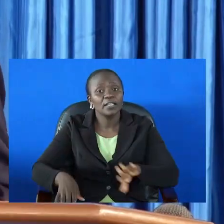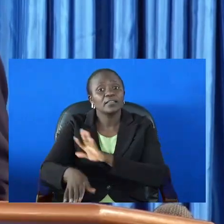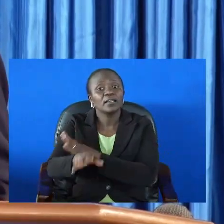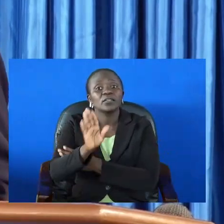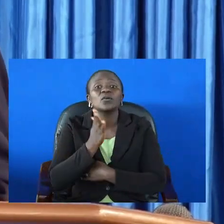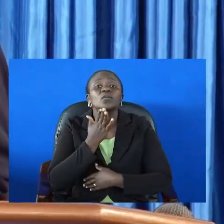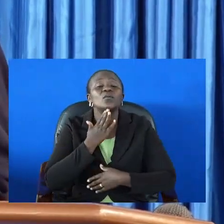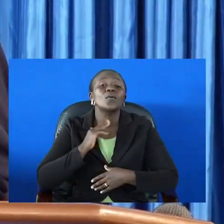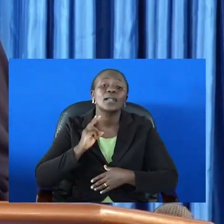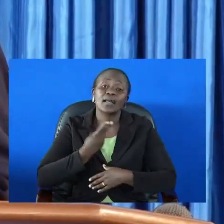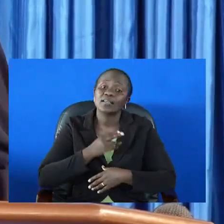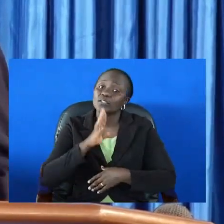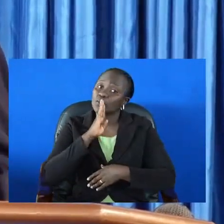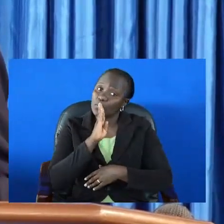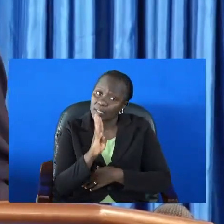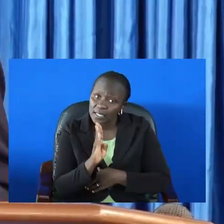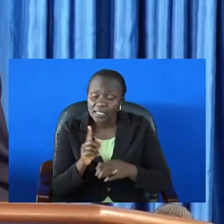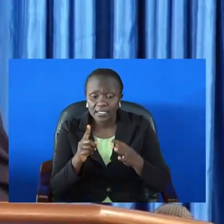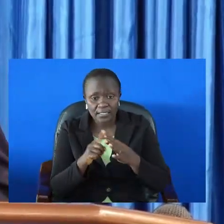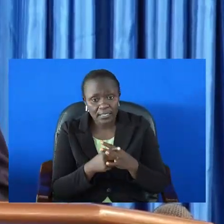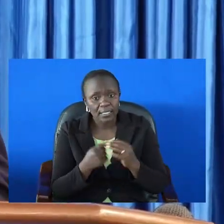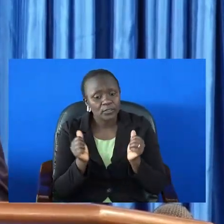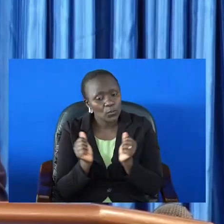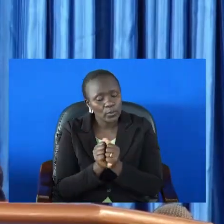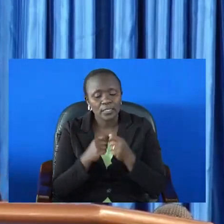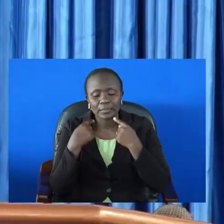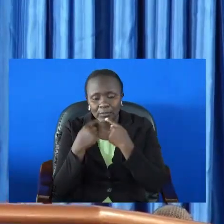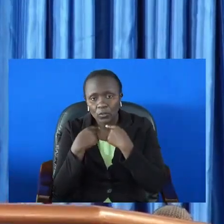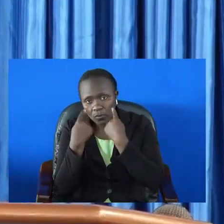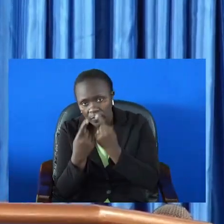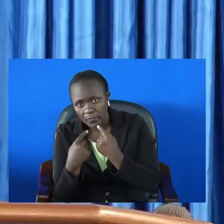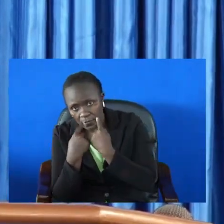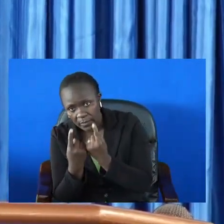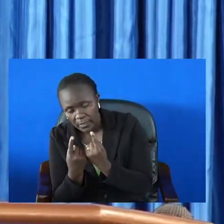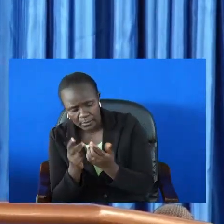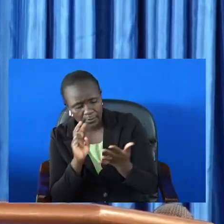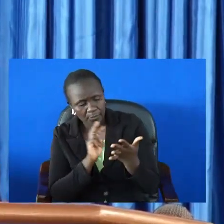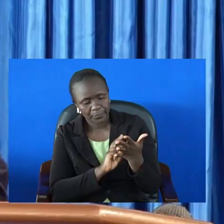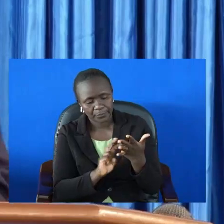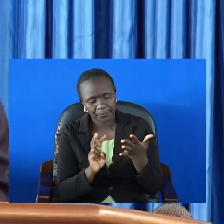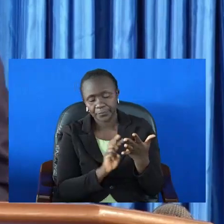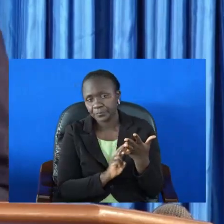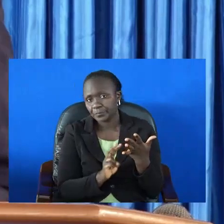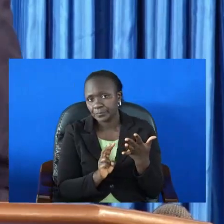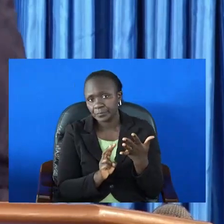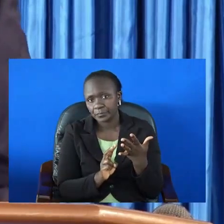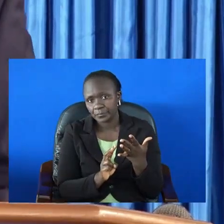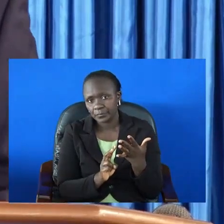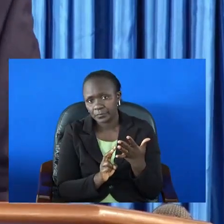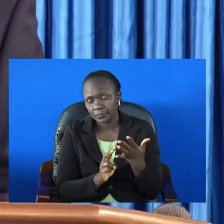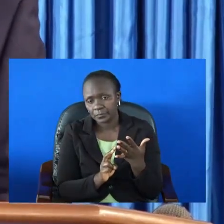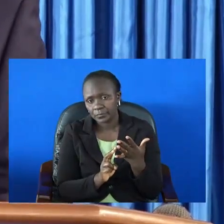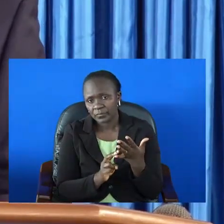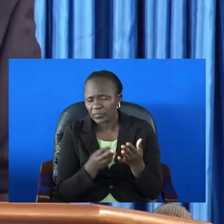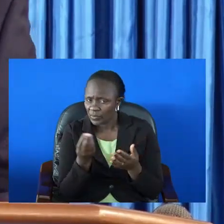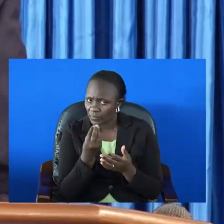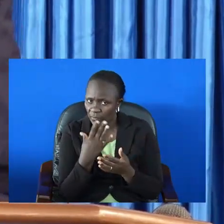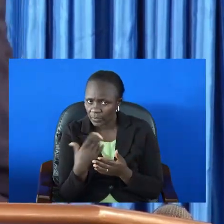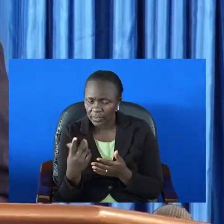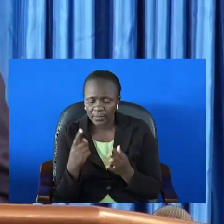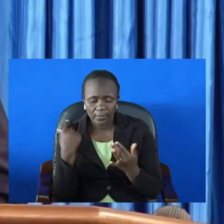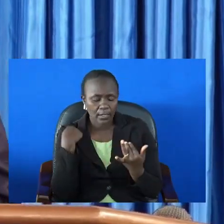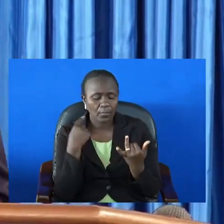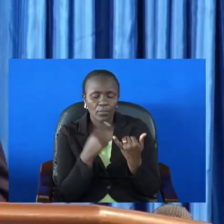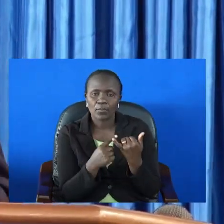me to have. It begins with repentance. And we are looking unto this, having some few things. Number